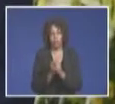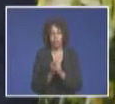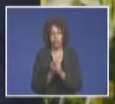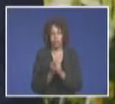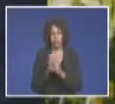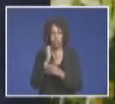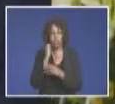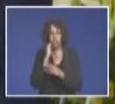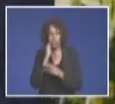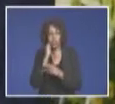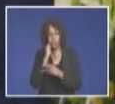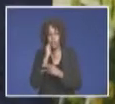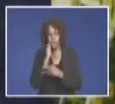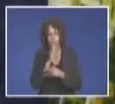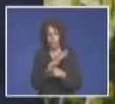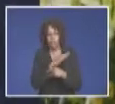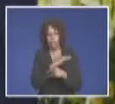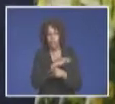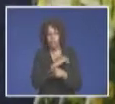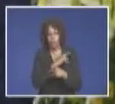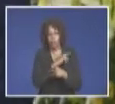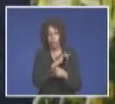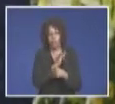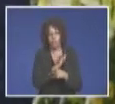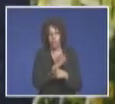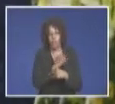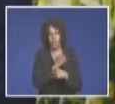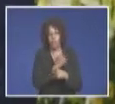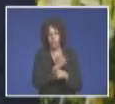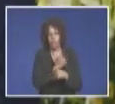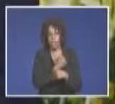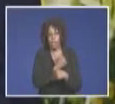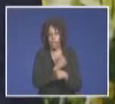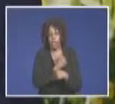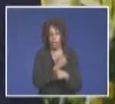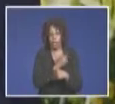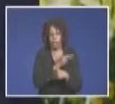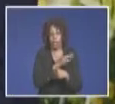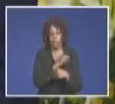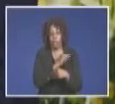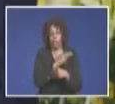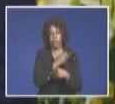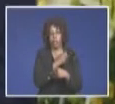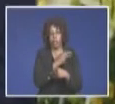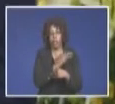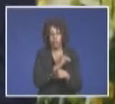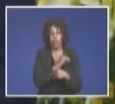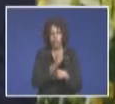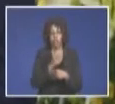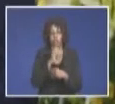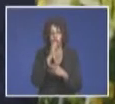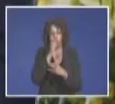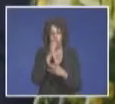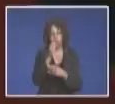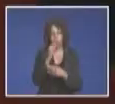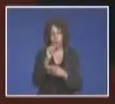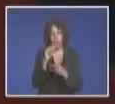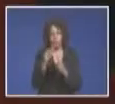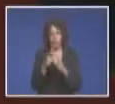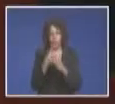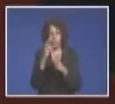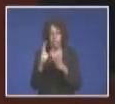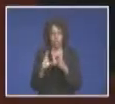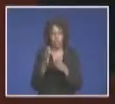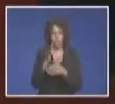Theresa Moxey-Ingraham was a true 21st century woman.